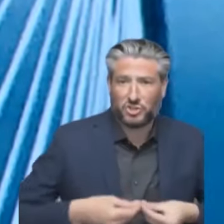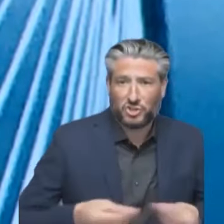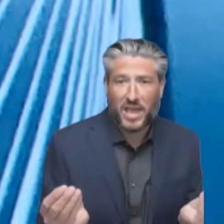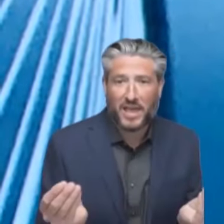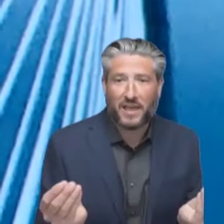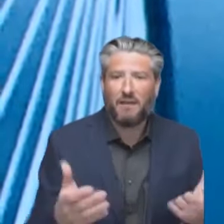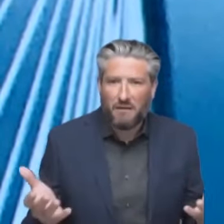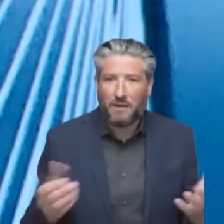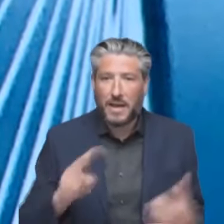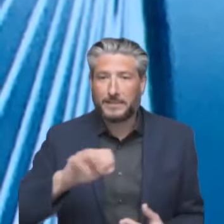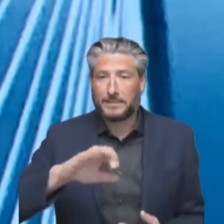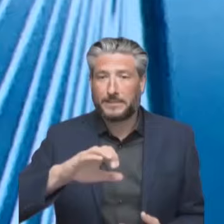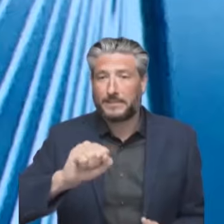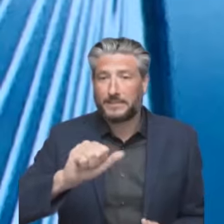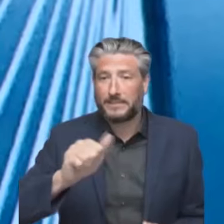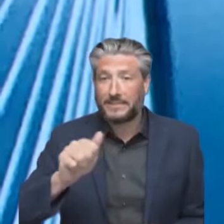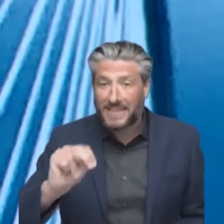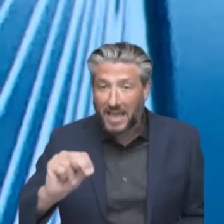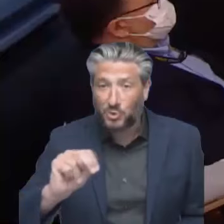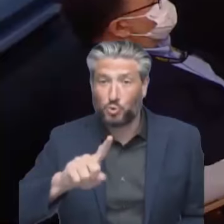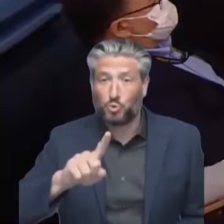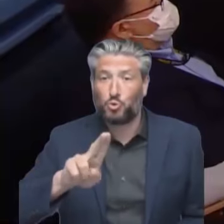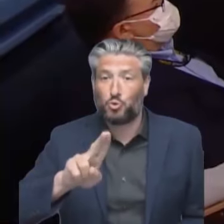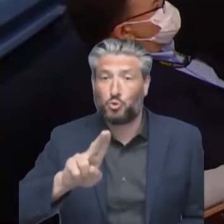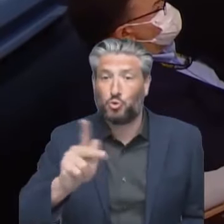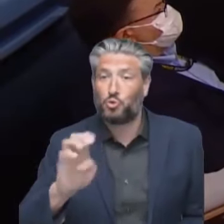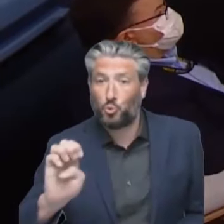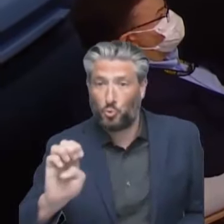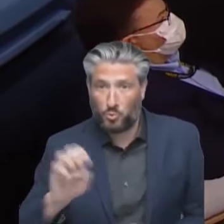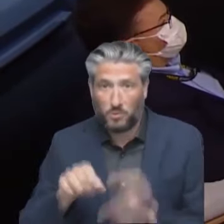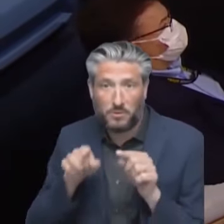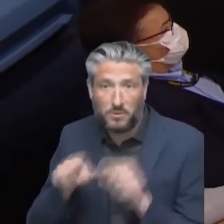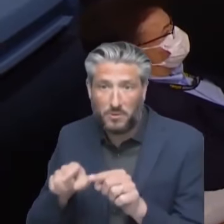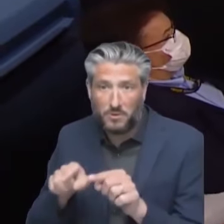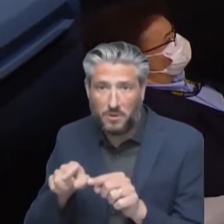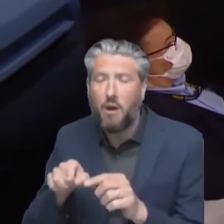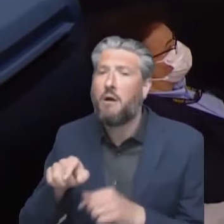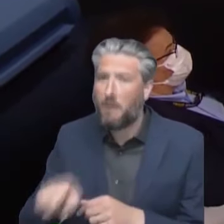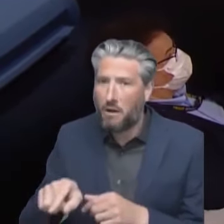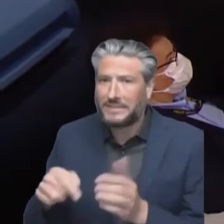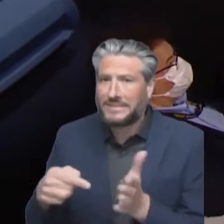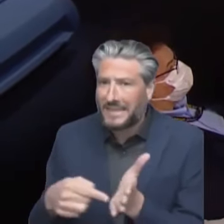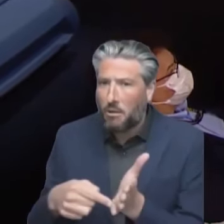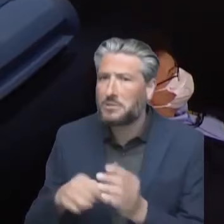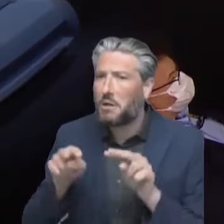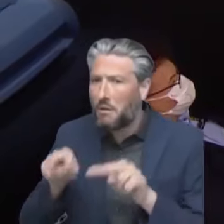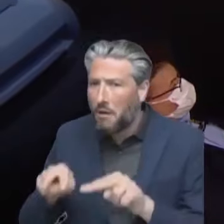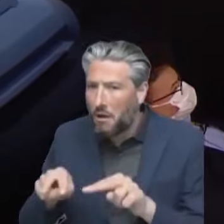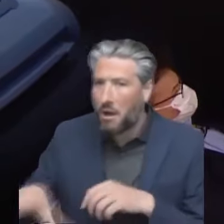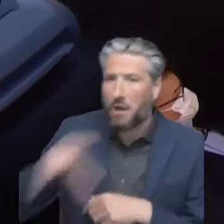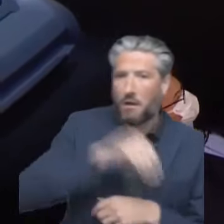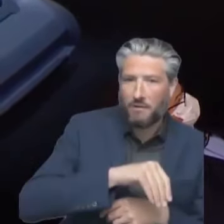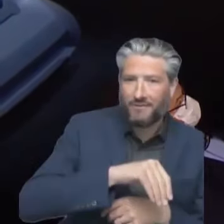conversely, we use Nissan technologies on our autonomous drive vehicles. But we are accelerating